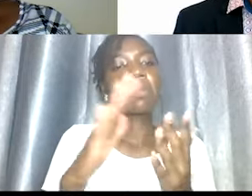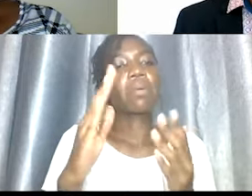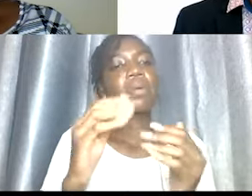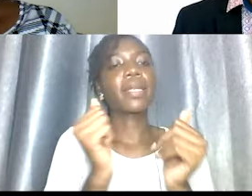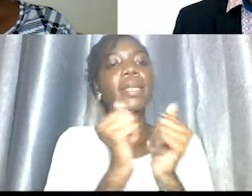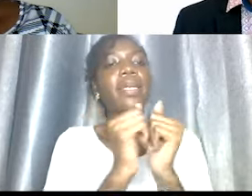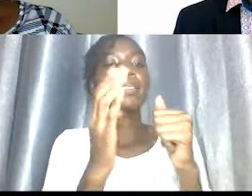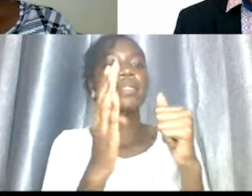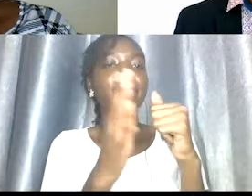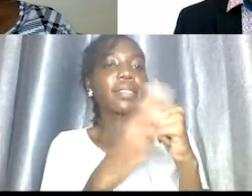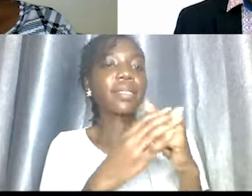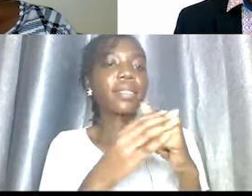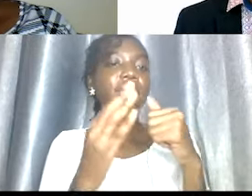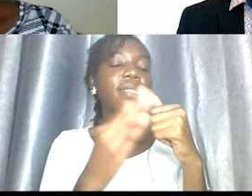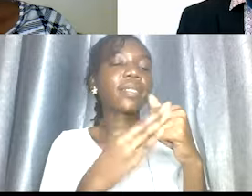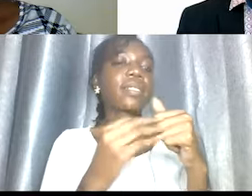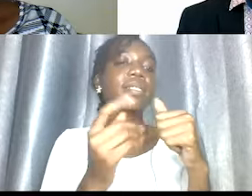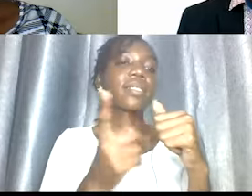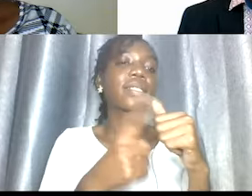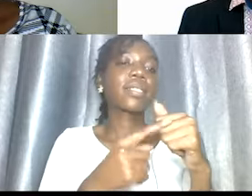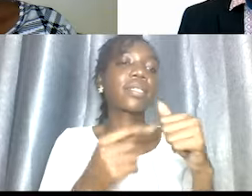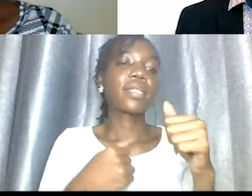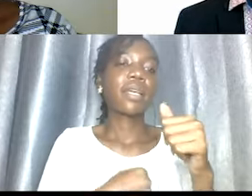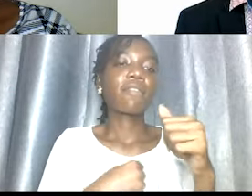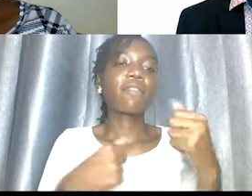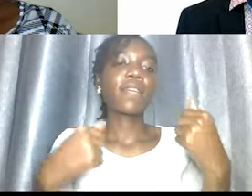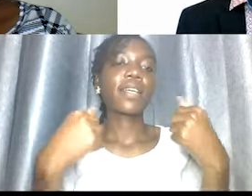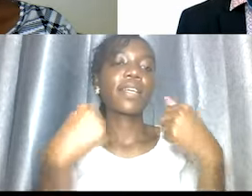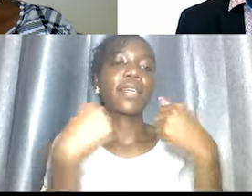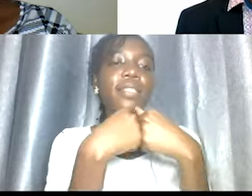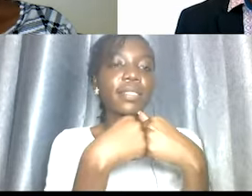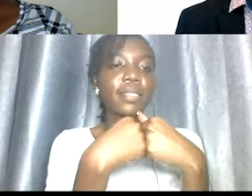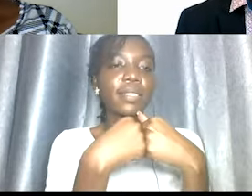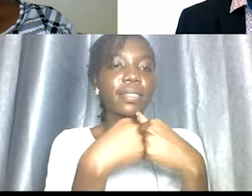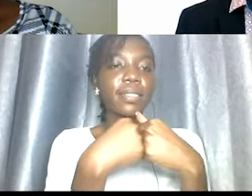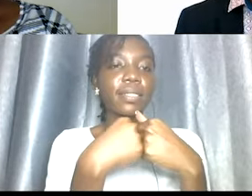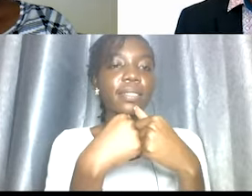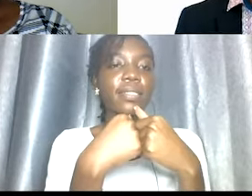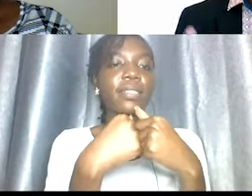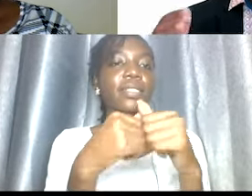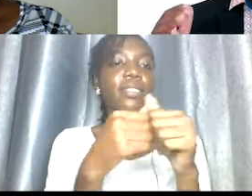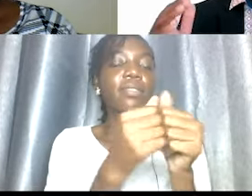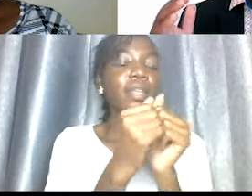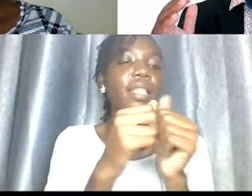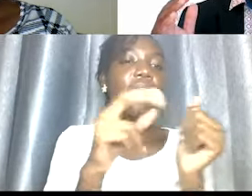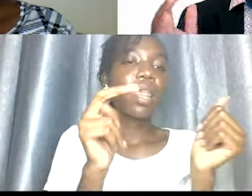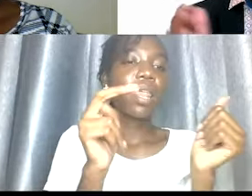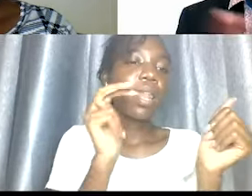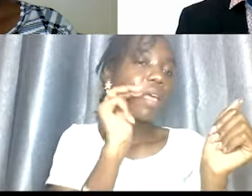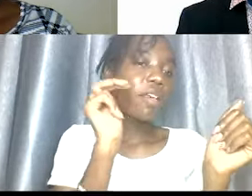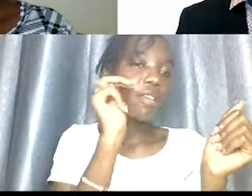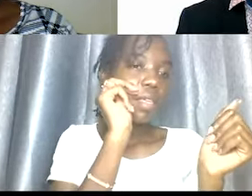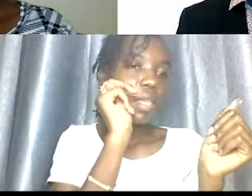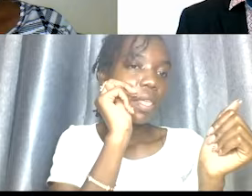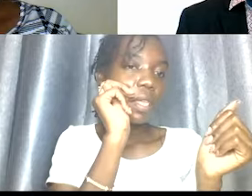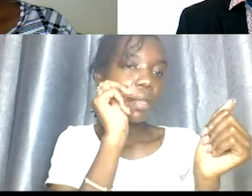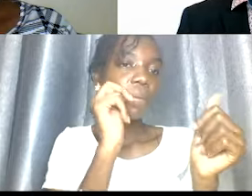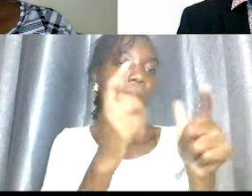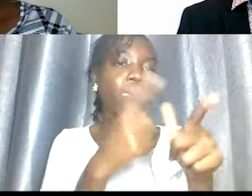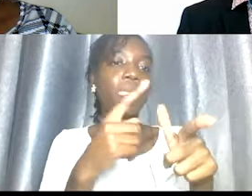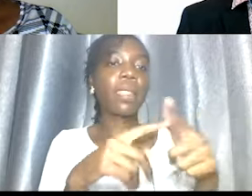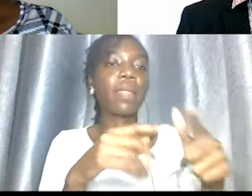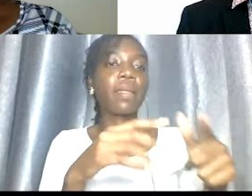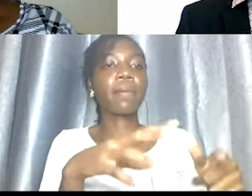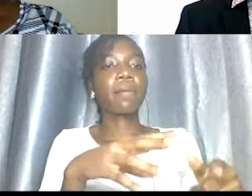1986, I had an accident playing stickball with my nephews, and I hit myself in my left